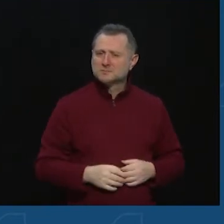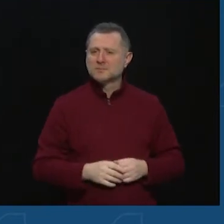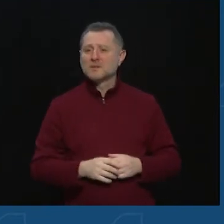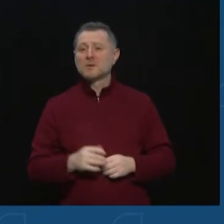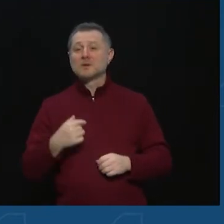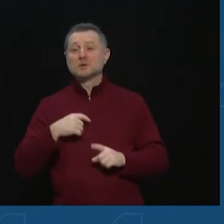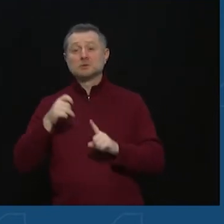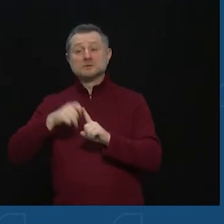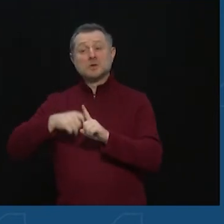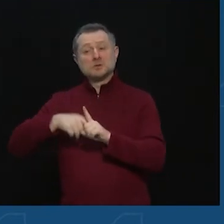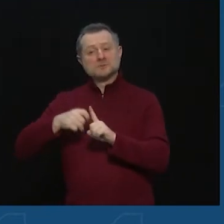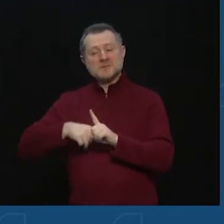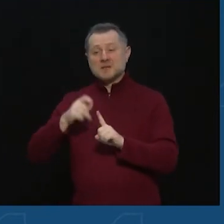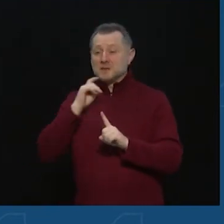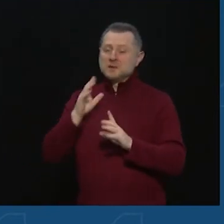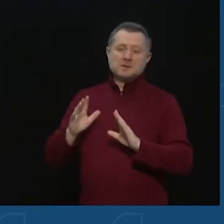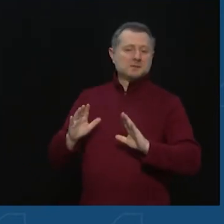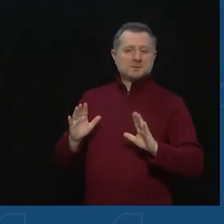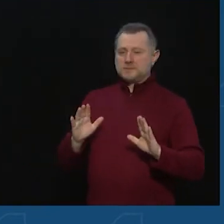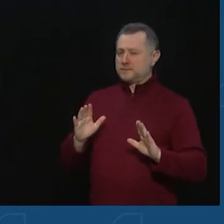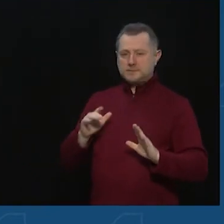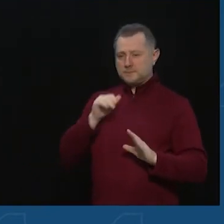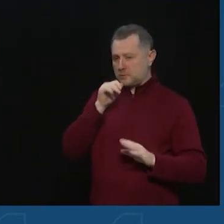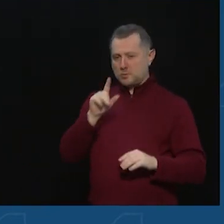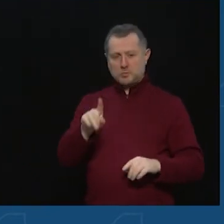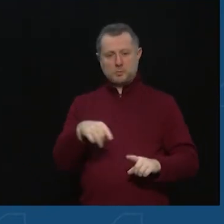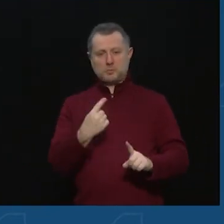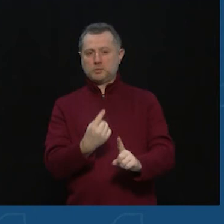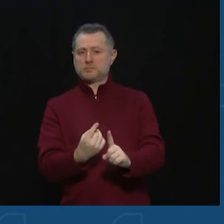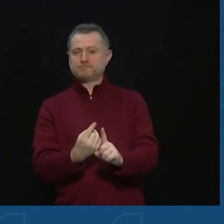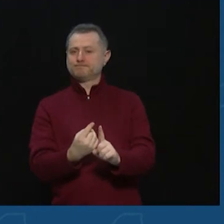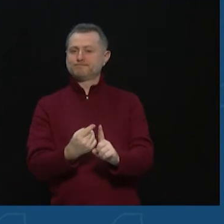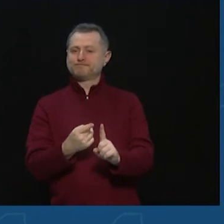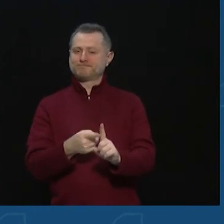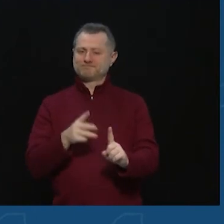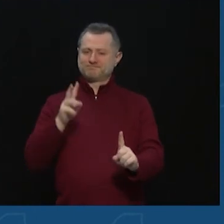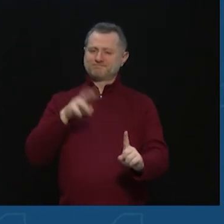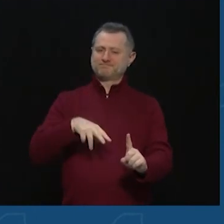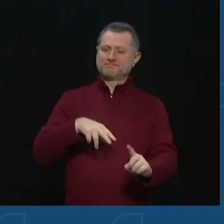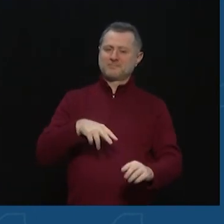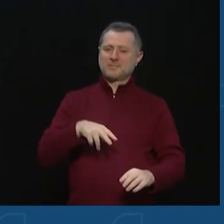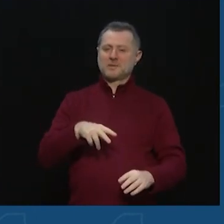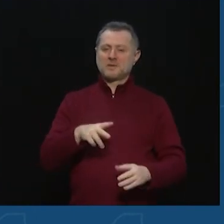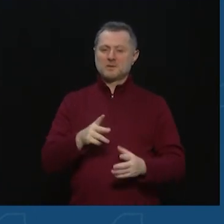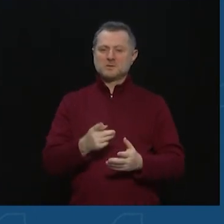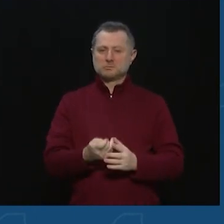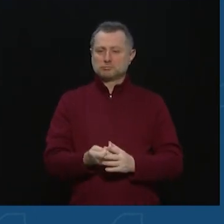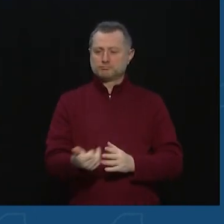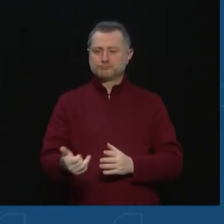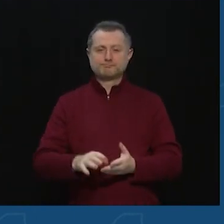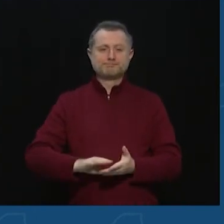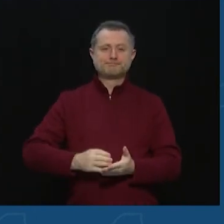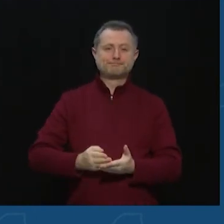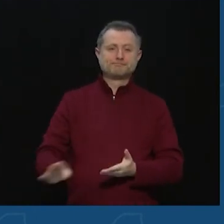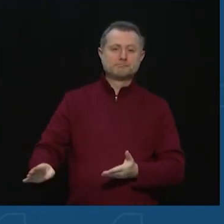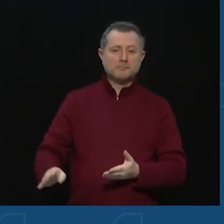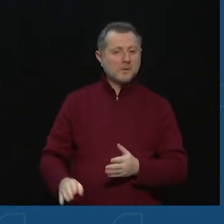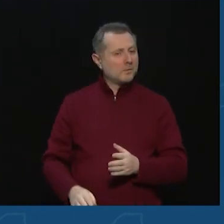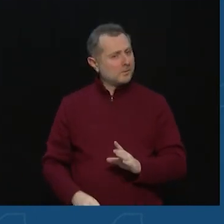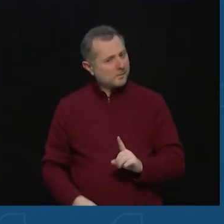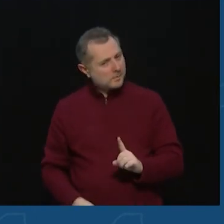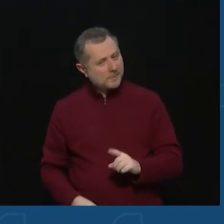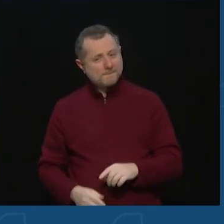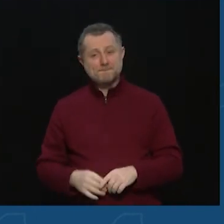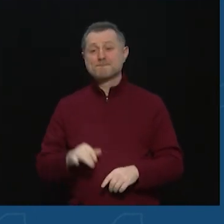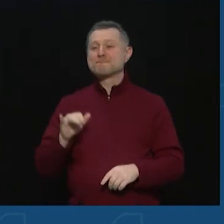Harassment is not only condemned, it is rooted out and eradicated. This has to be a